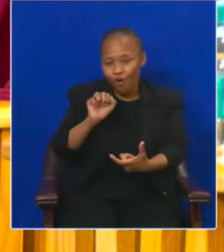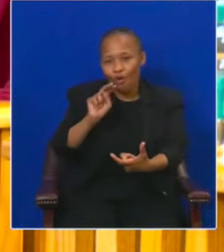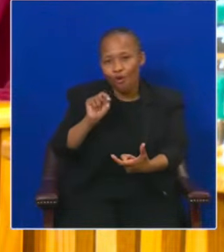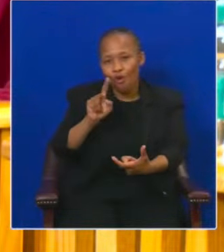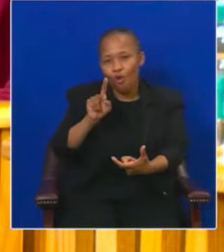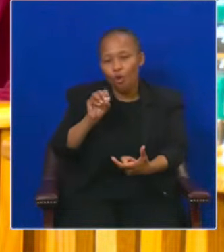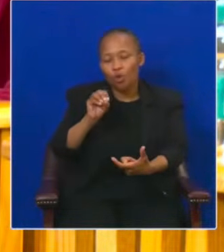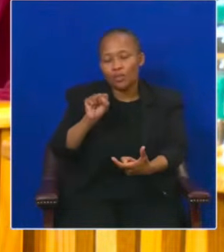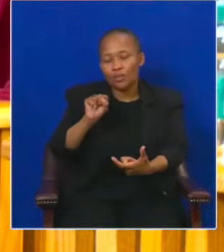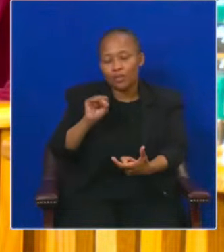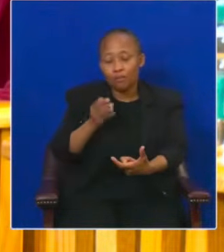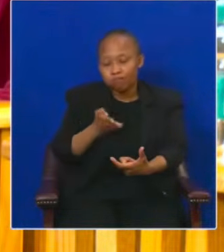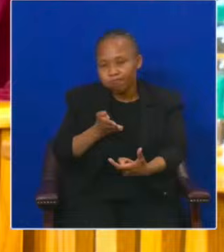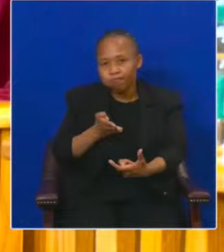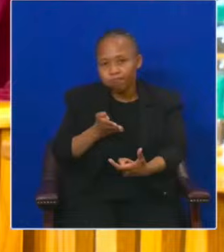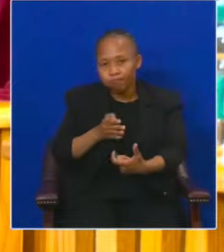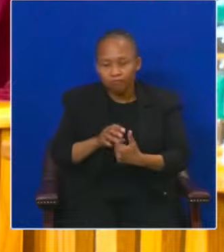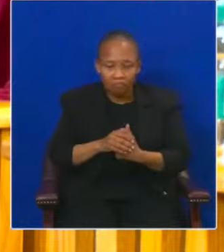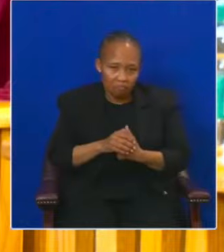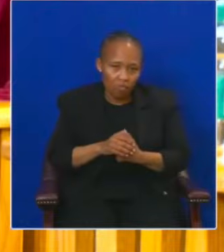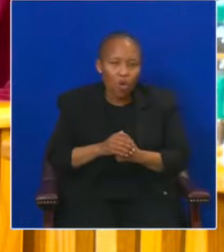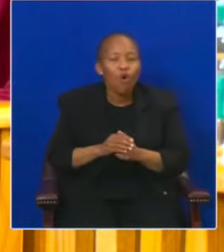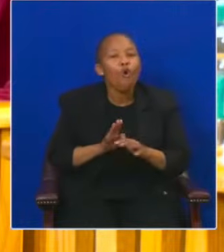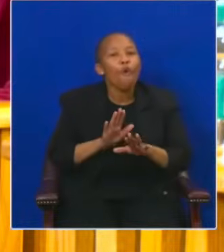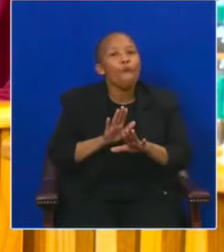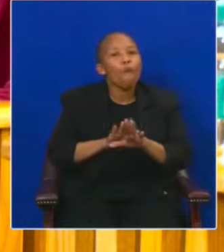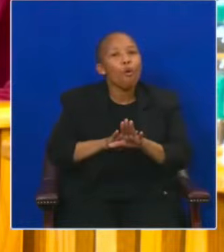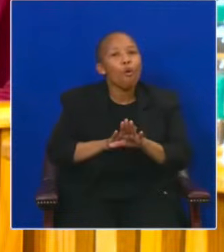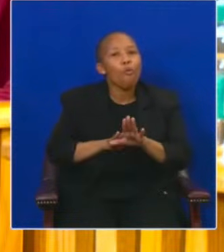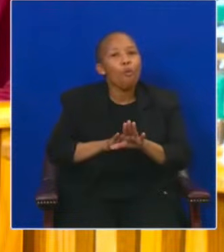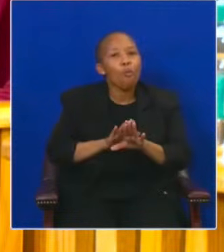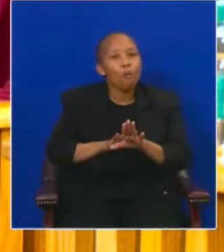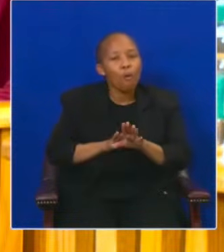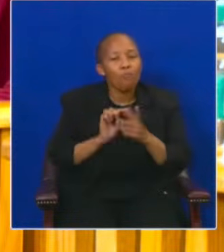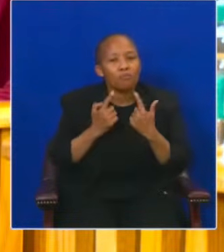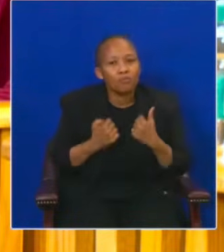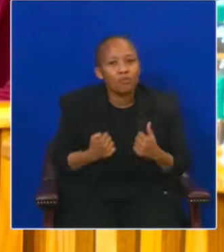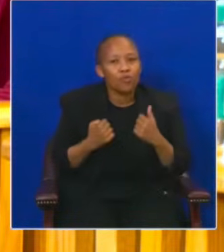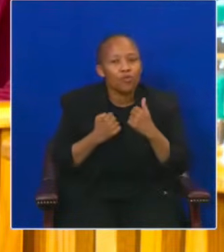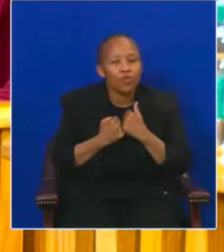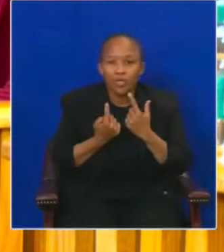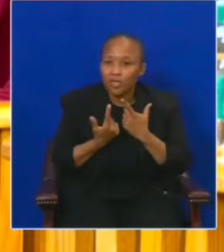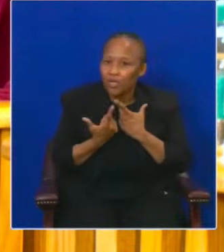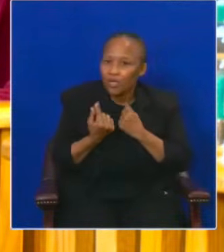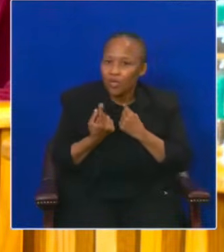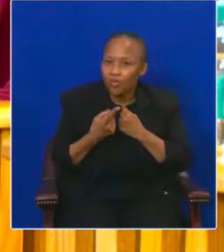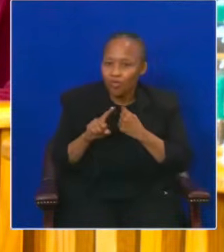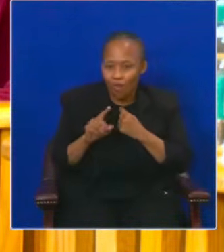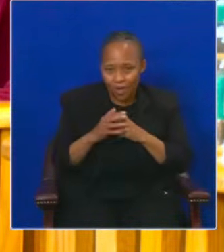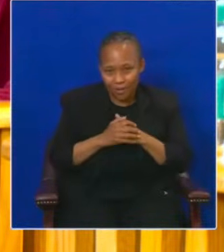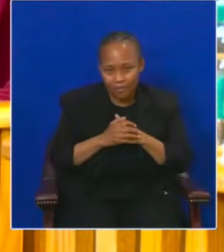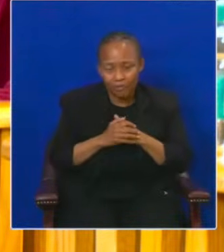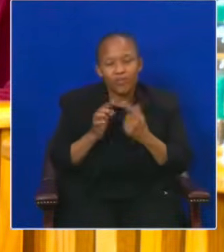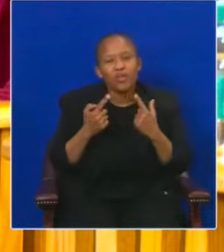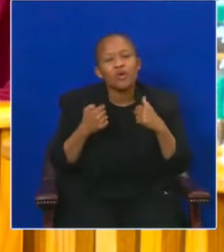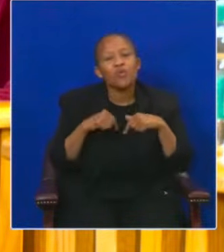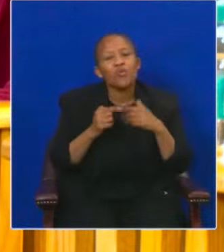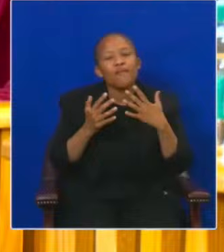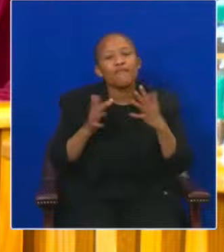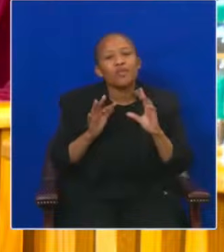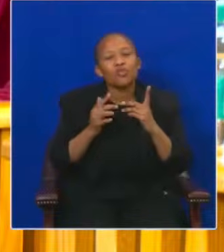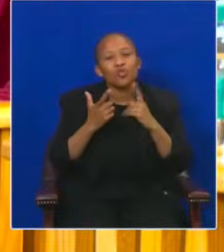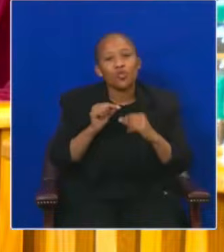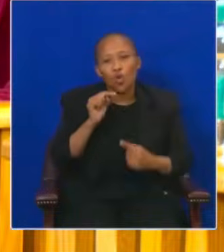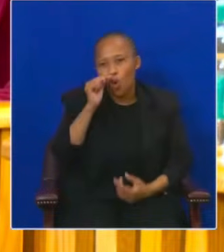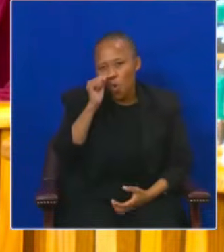Further than that, we also did profiling on who this